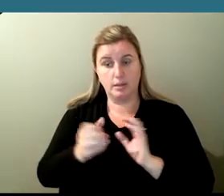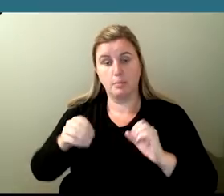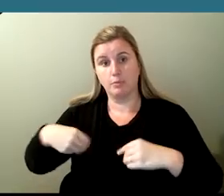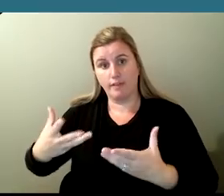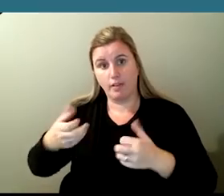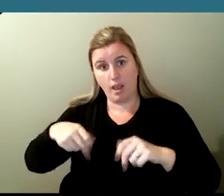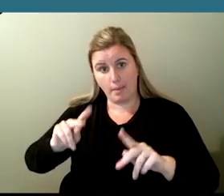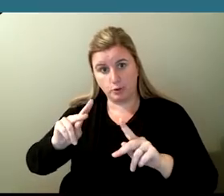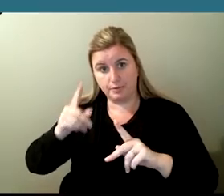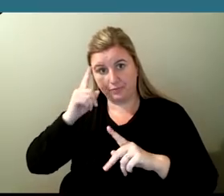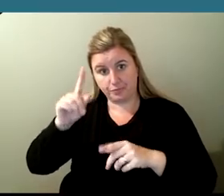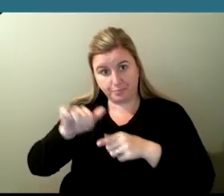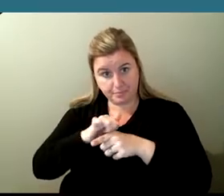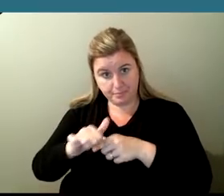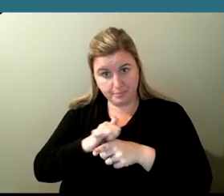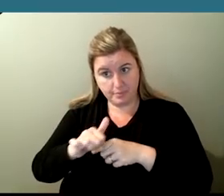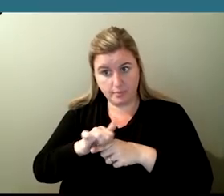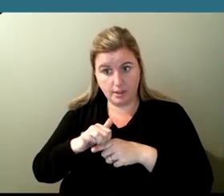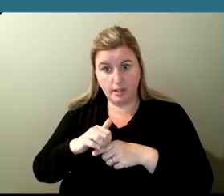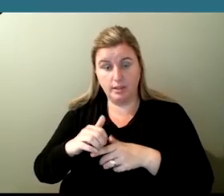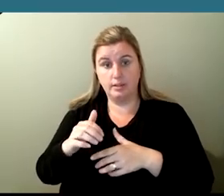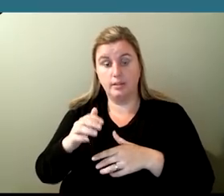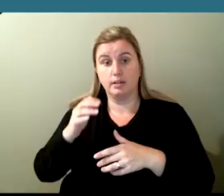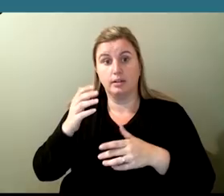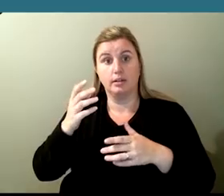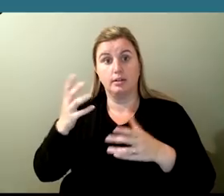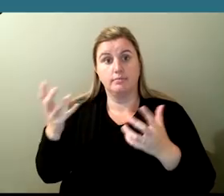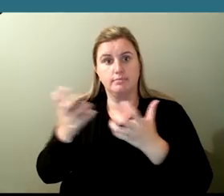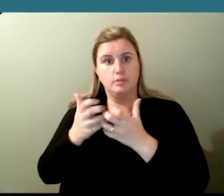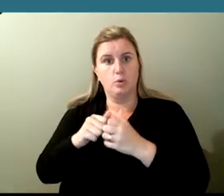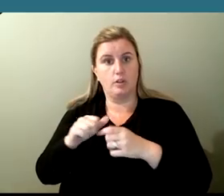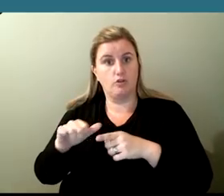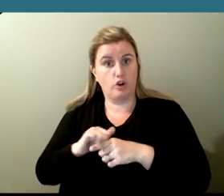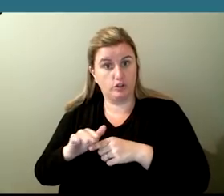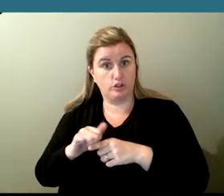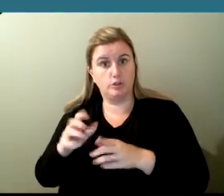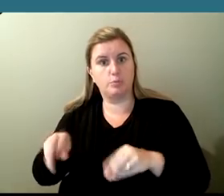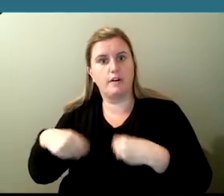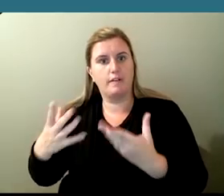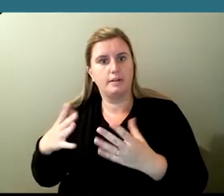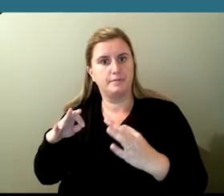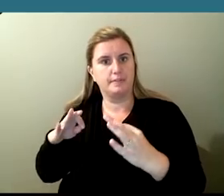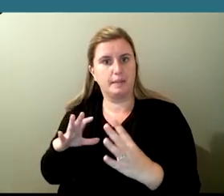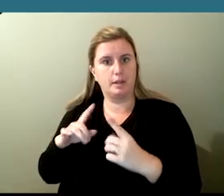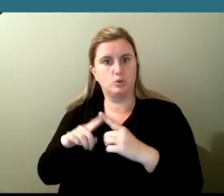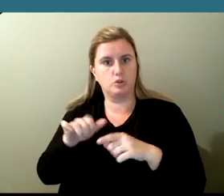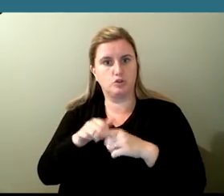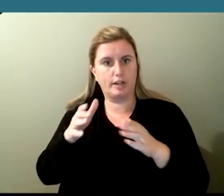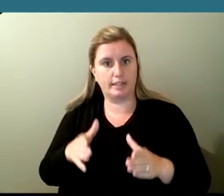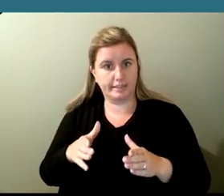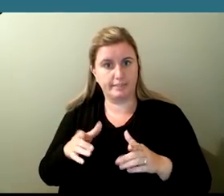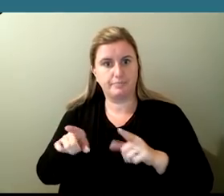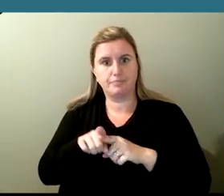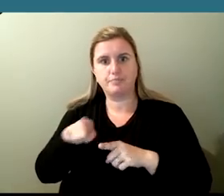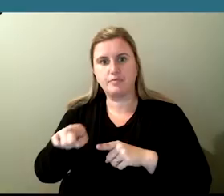opportunity to practice the skill, again, done in combination with rehearsal, you provide performance feedback to the trainee as they